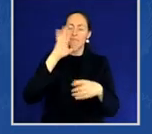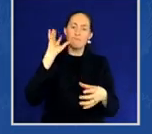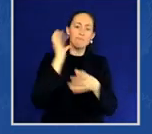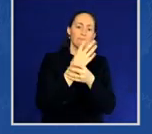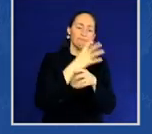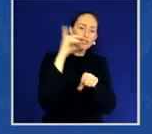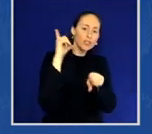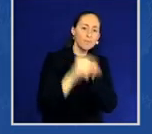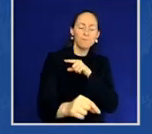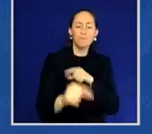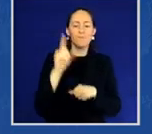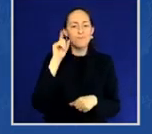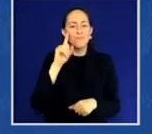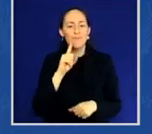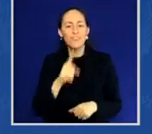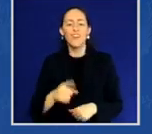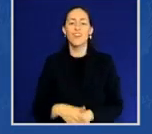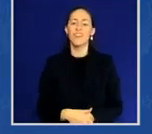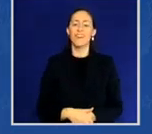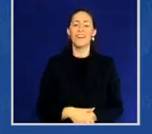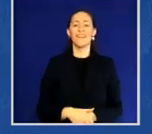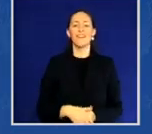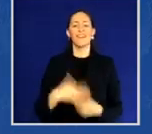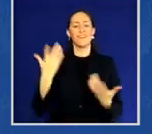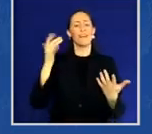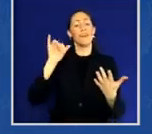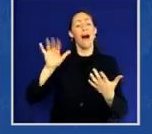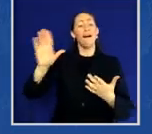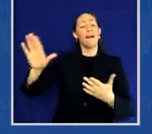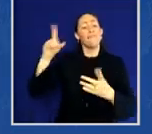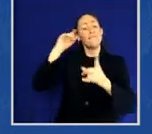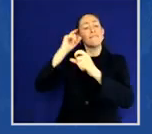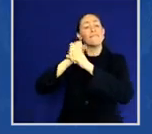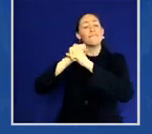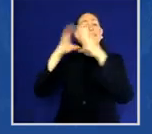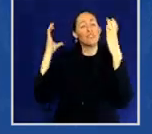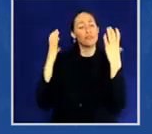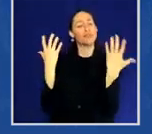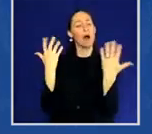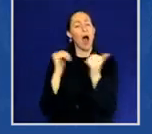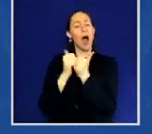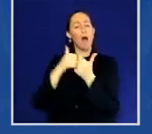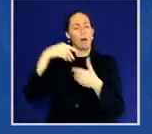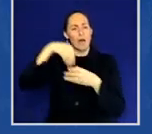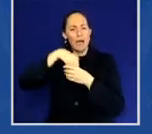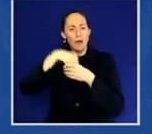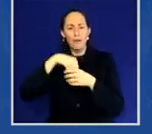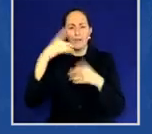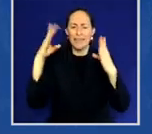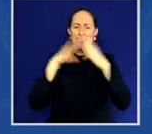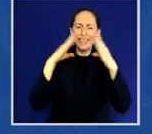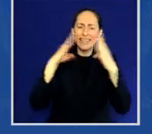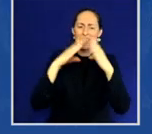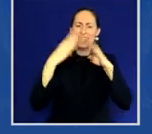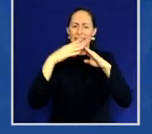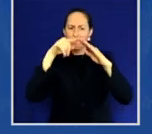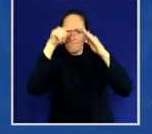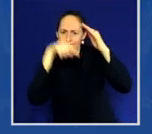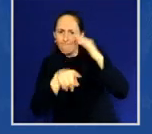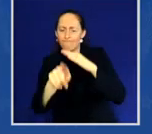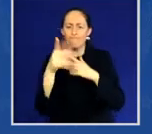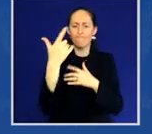for Amtrak calls for a new inner-city rail service, up to 160 previously unserved communities being